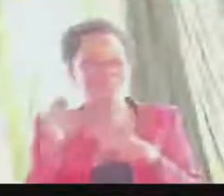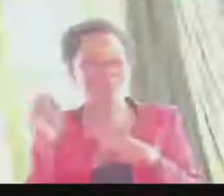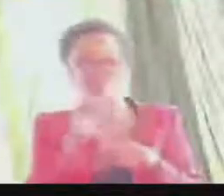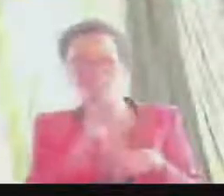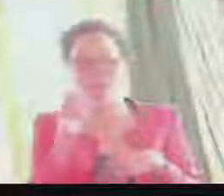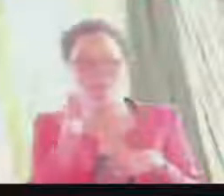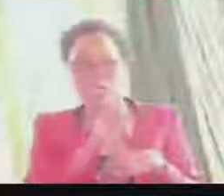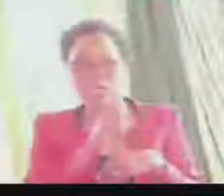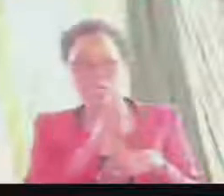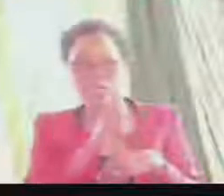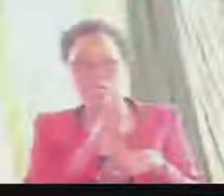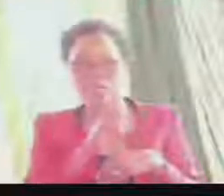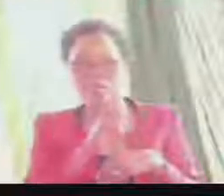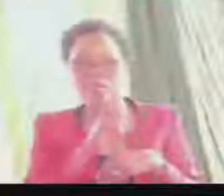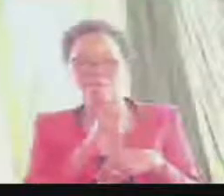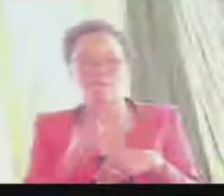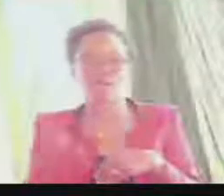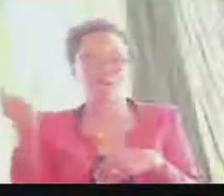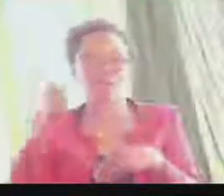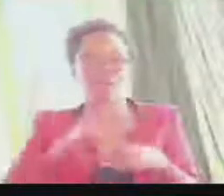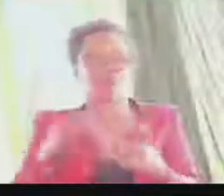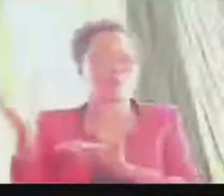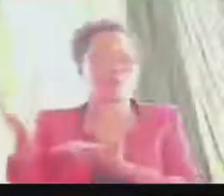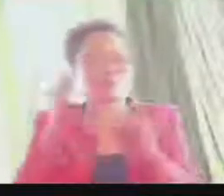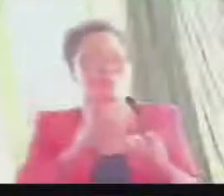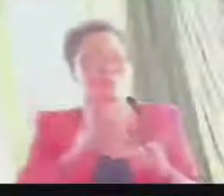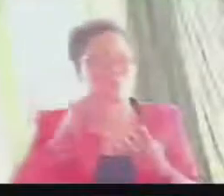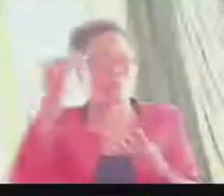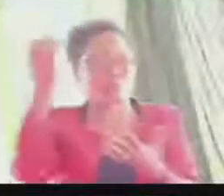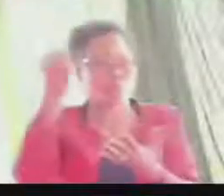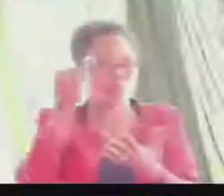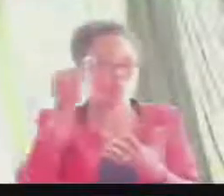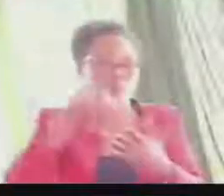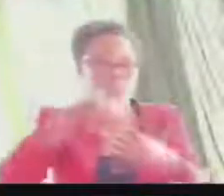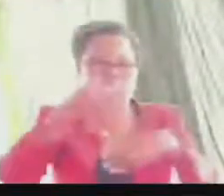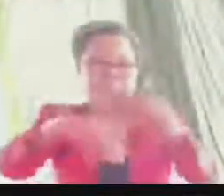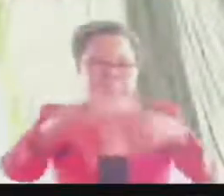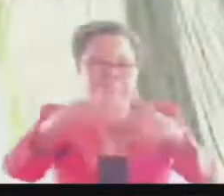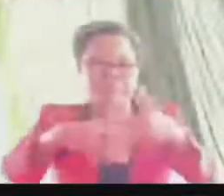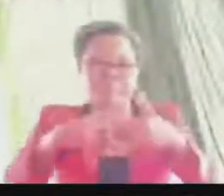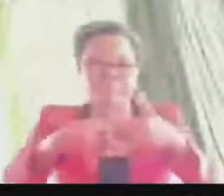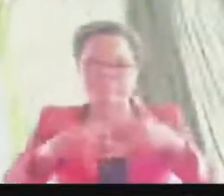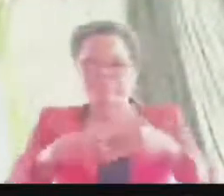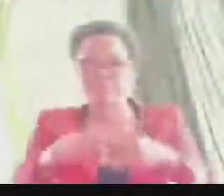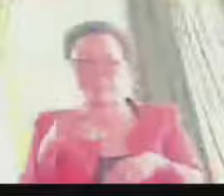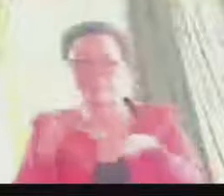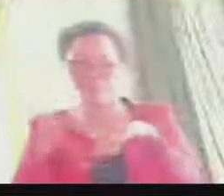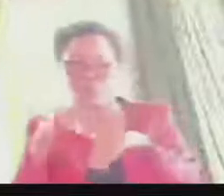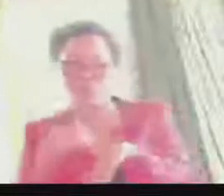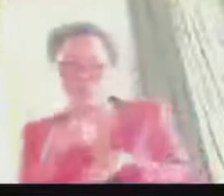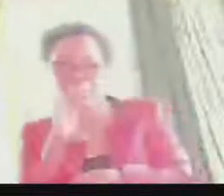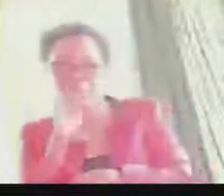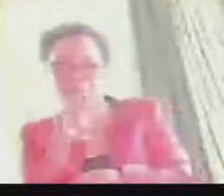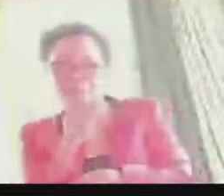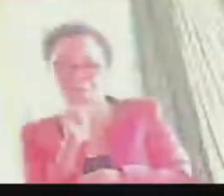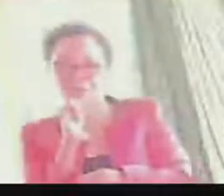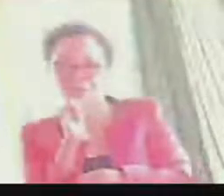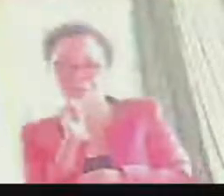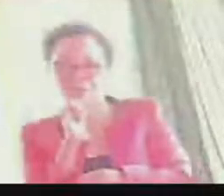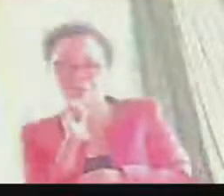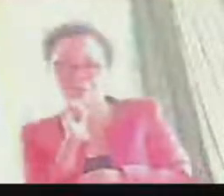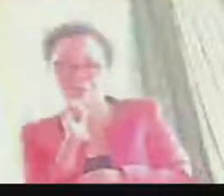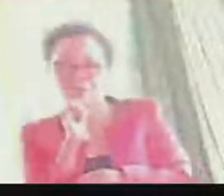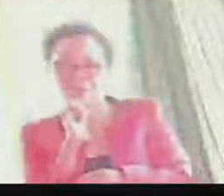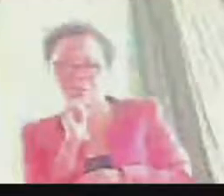is prosecuted. But I'll have another angle to this. Let me just ask, is there any of the hats